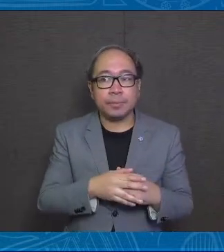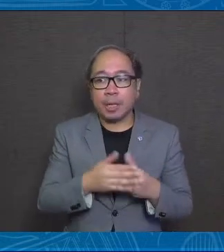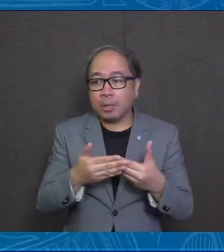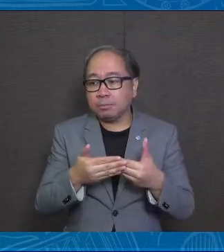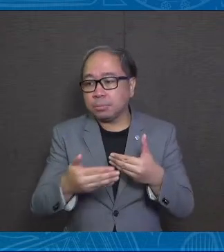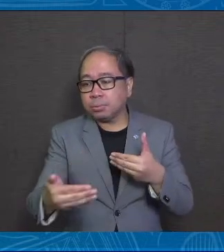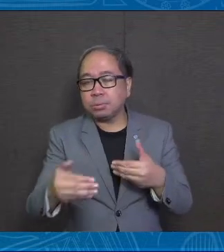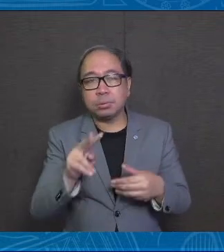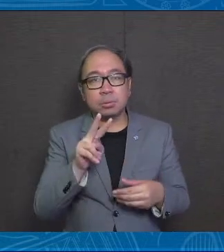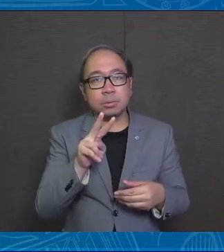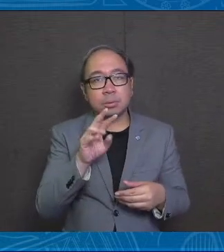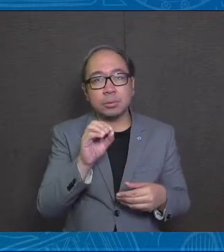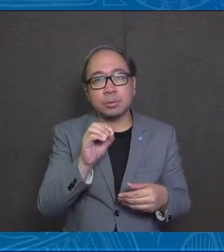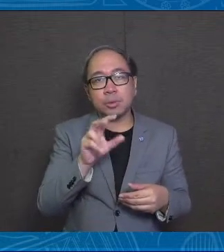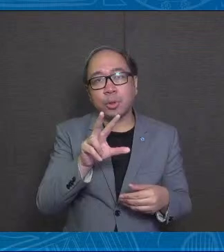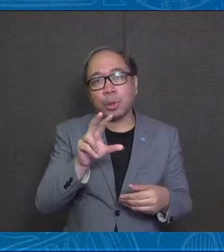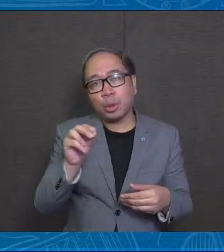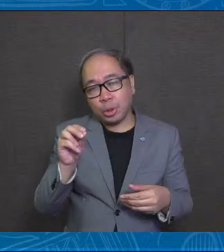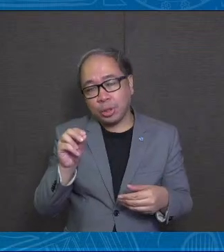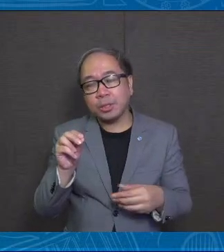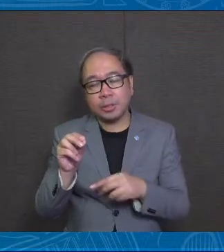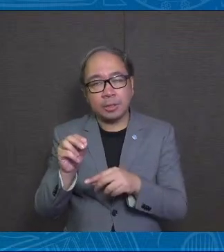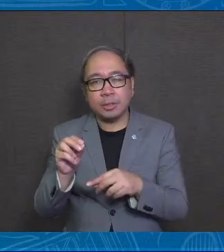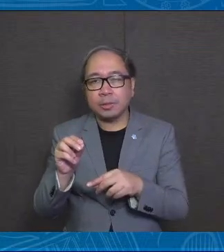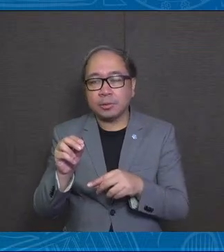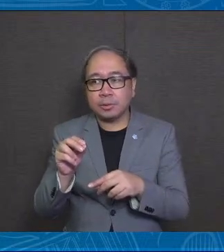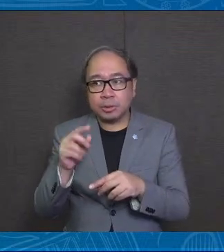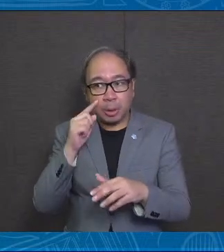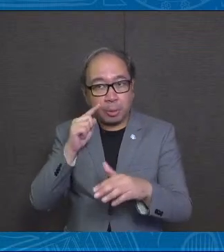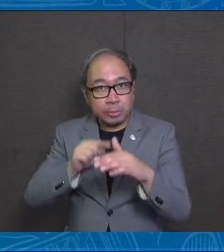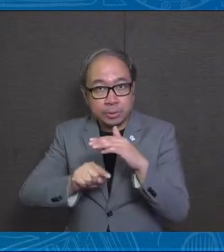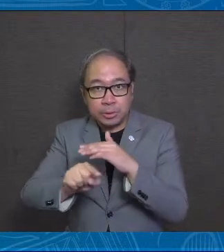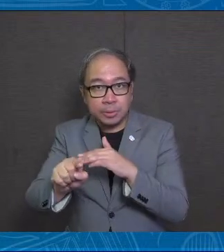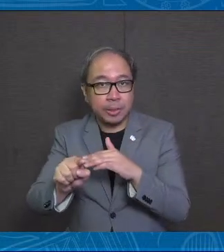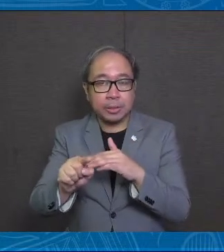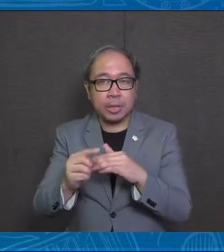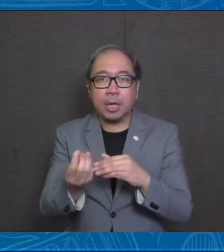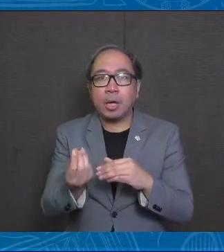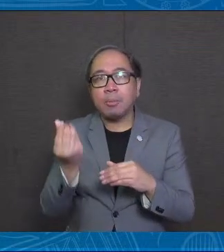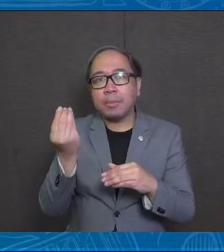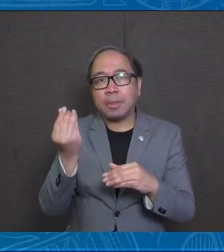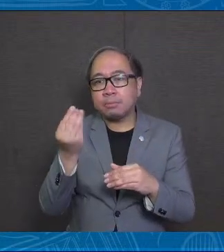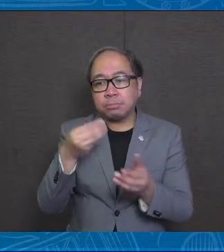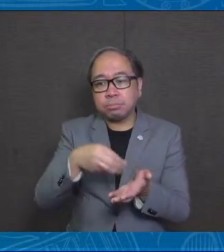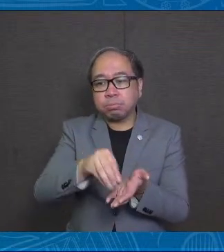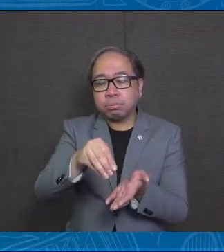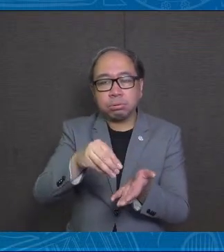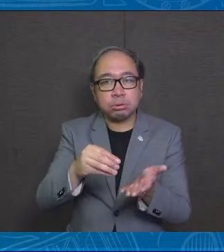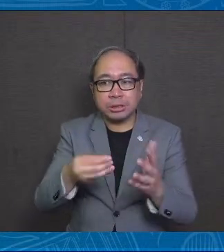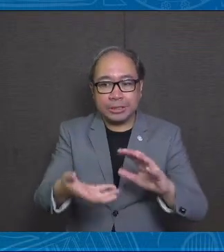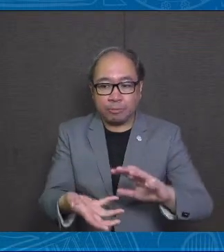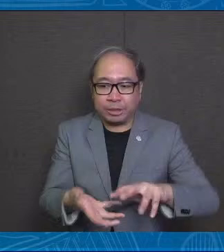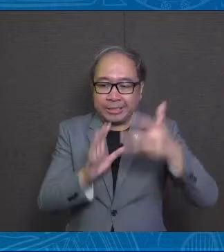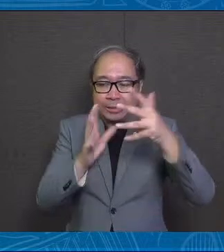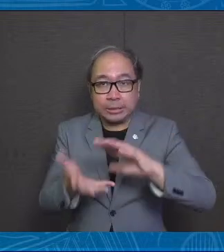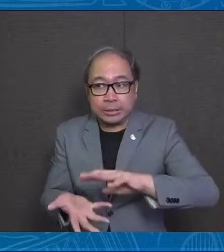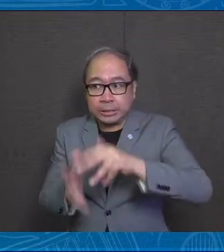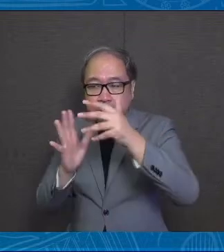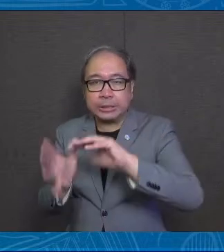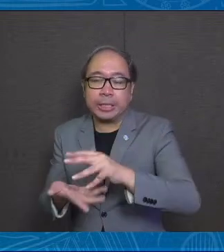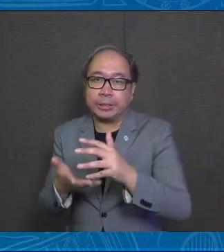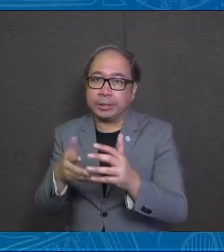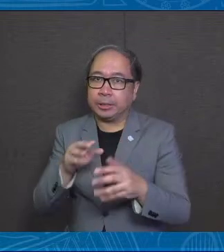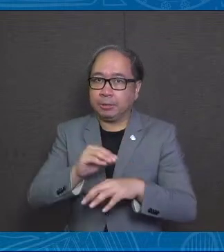and beyond, the predictions are that the increasing cost of disaster will just continue to